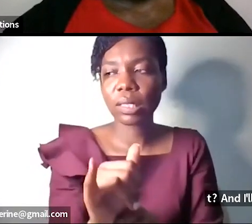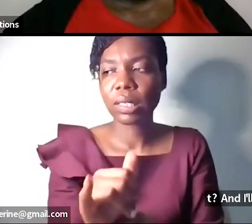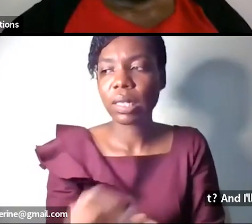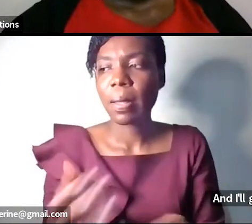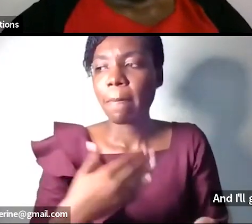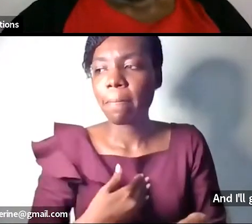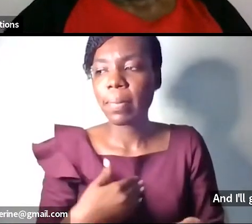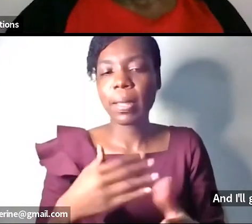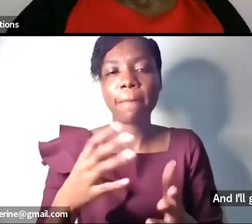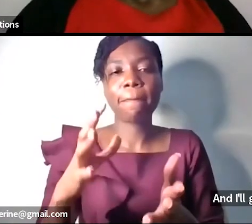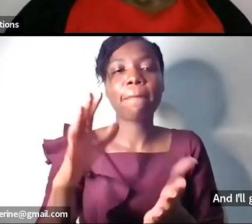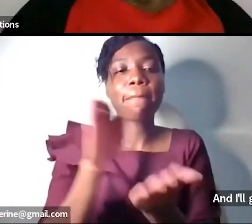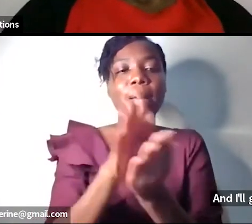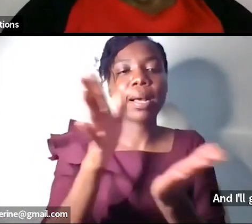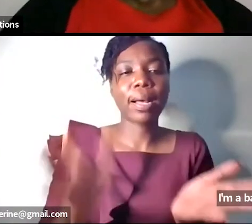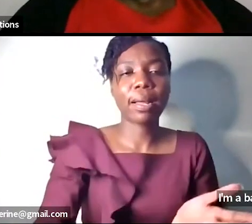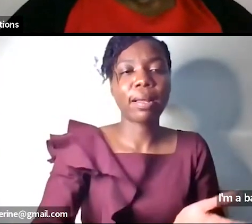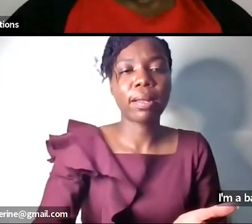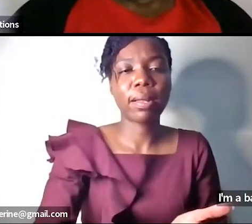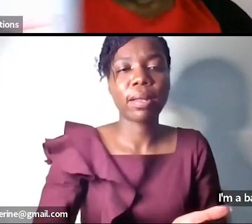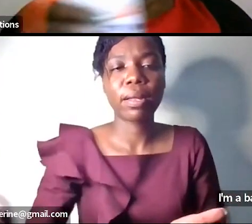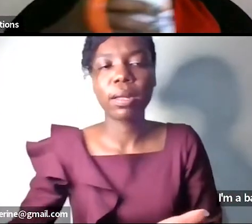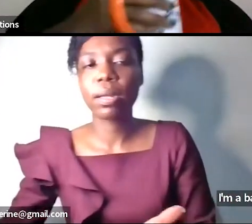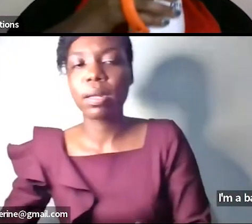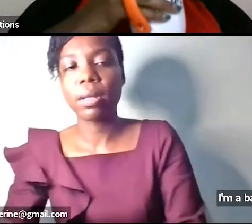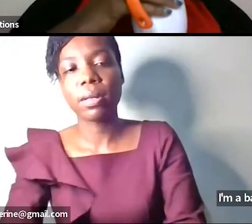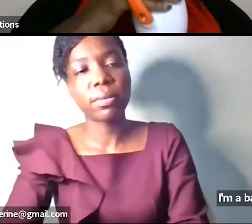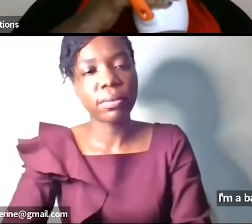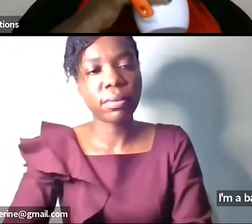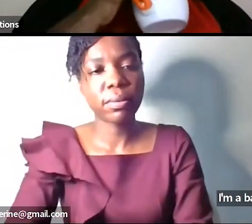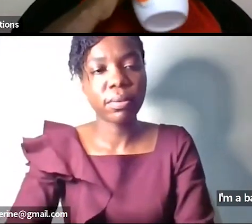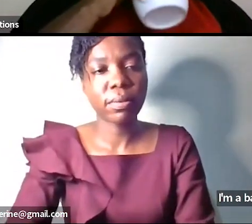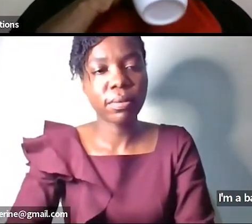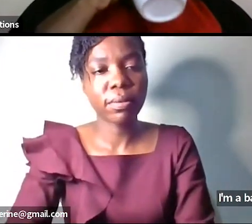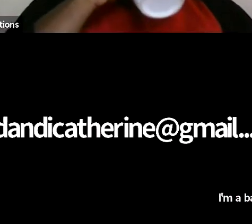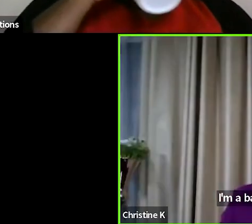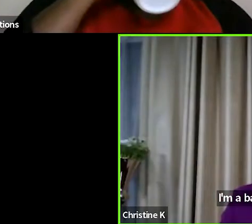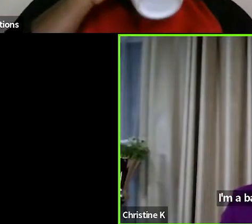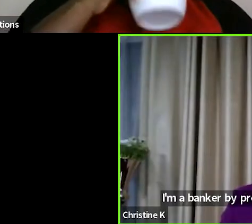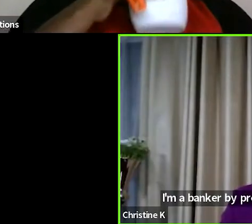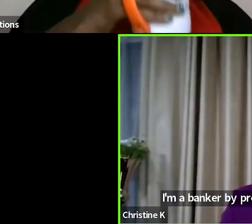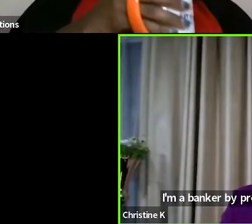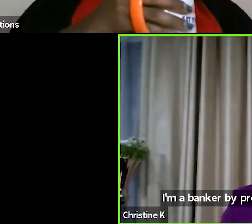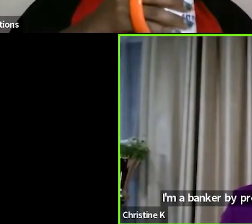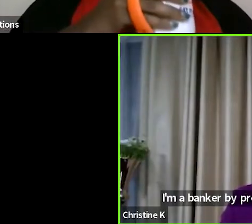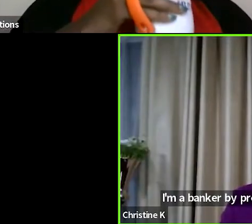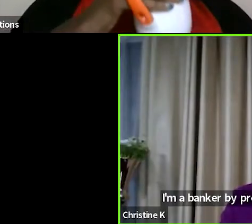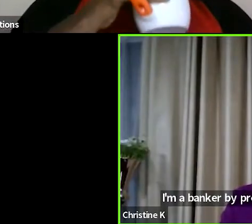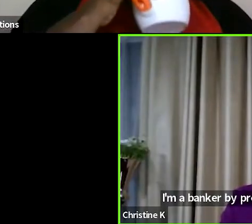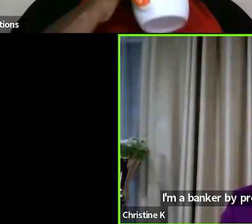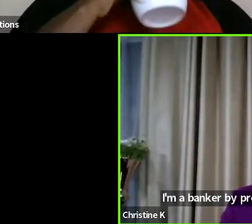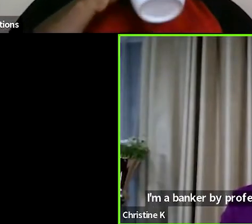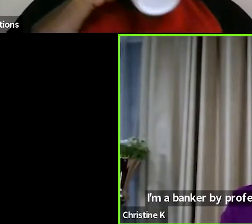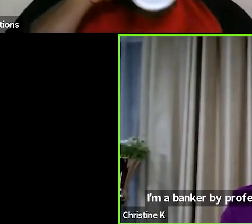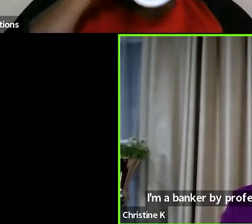profession. I had done a number of years, 8 years in Standard Chartered Bank. I felt